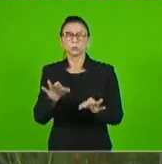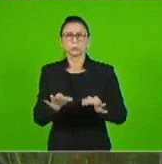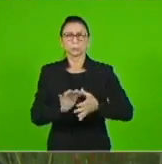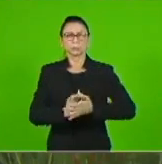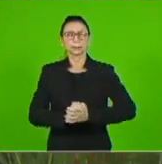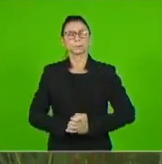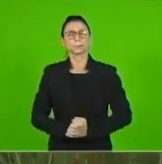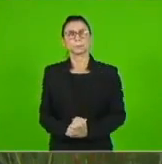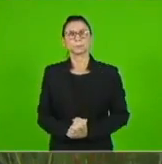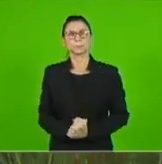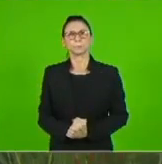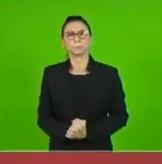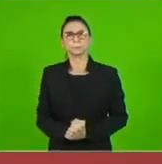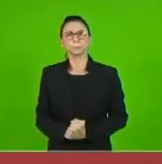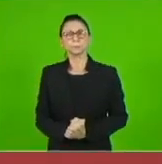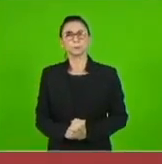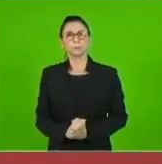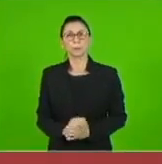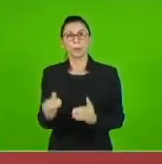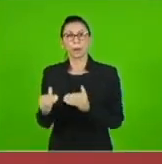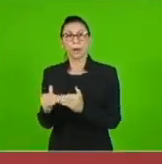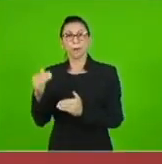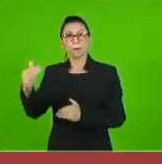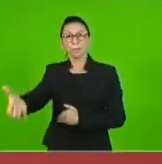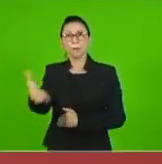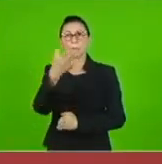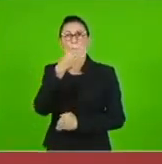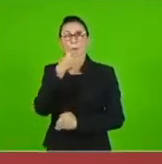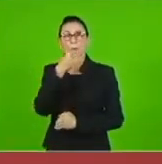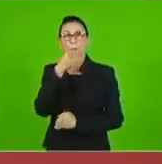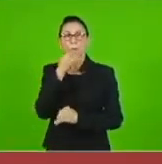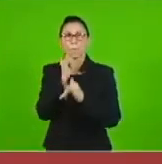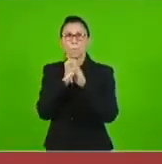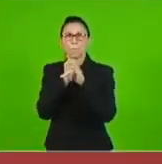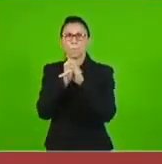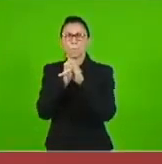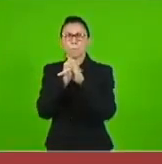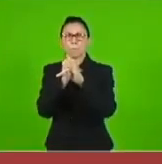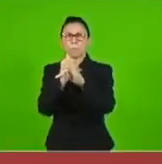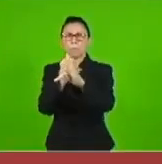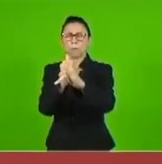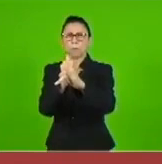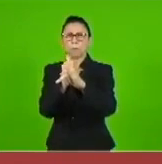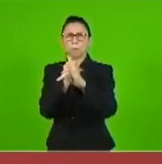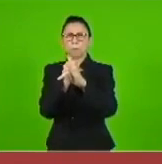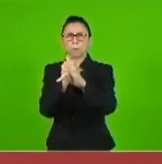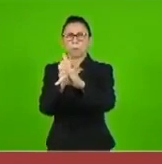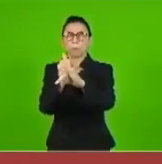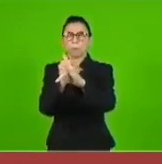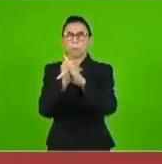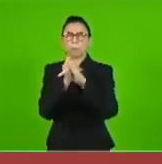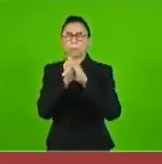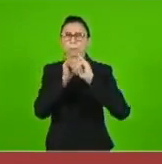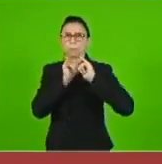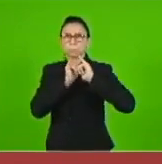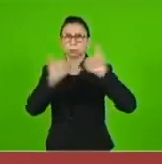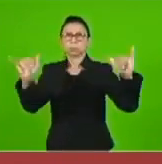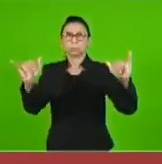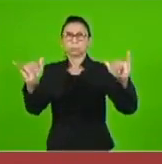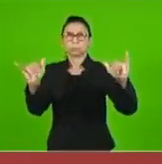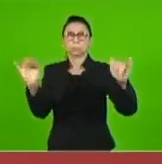And the herald would go ahead of the king, blowing a trumpet and proclaiming to